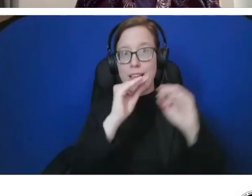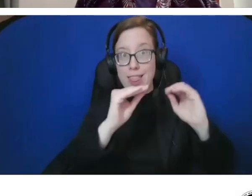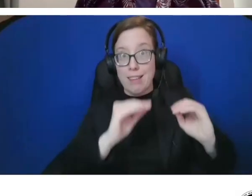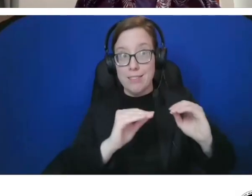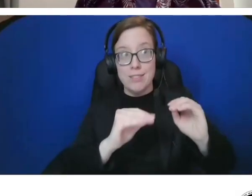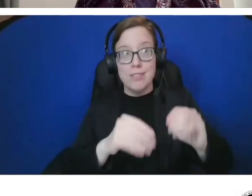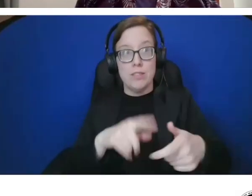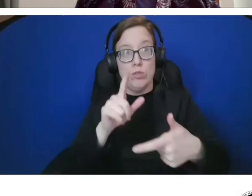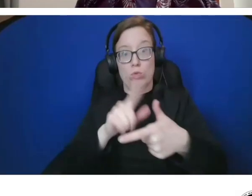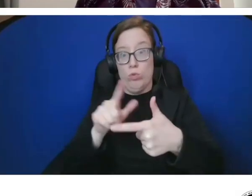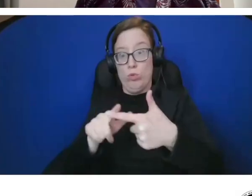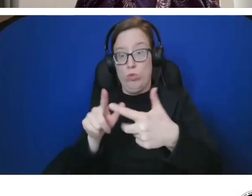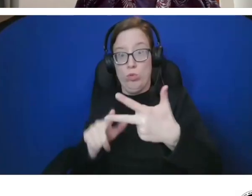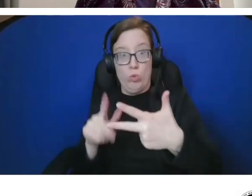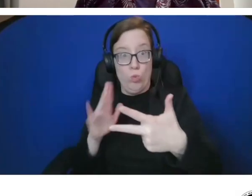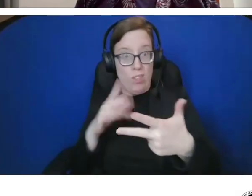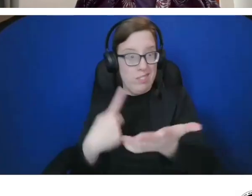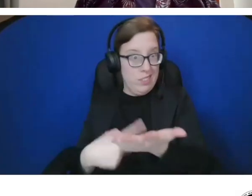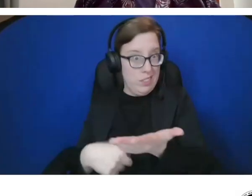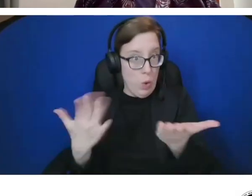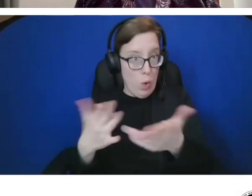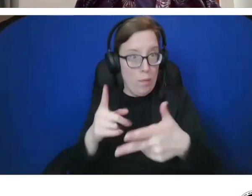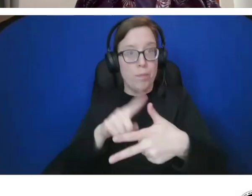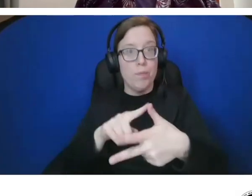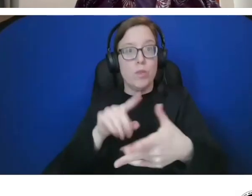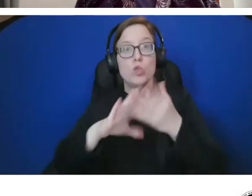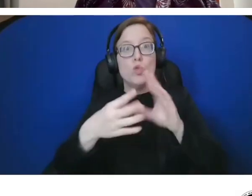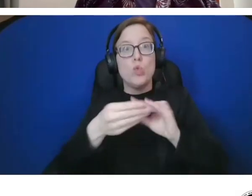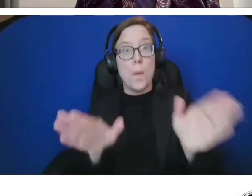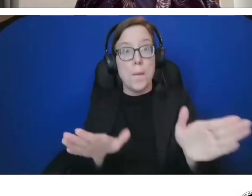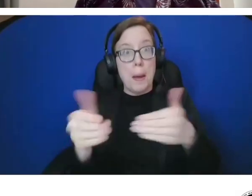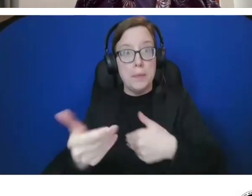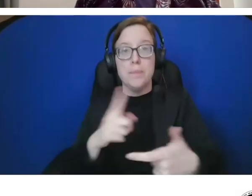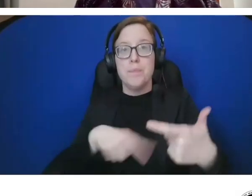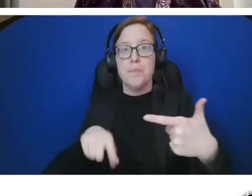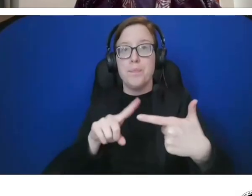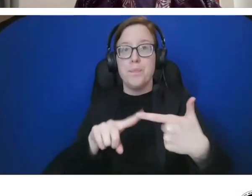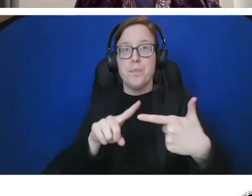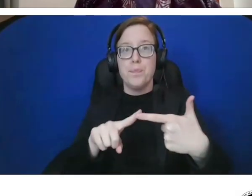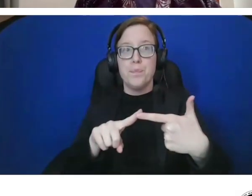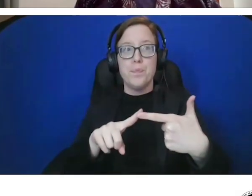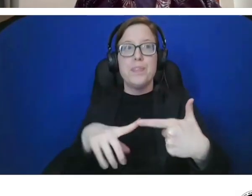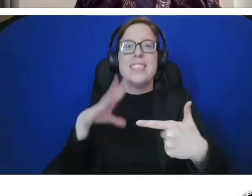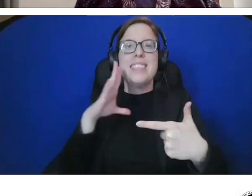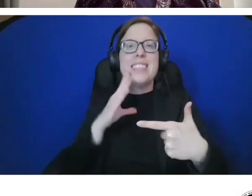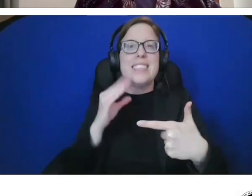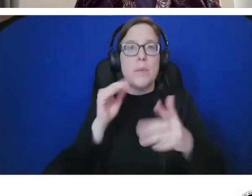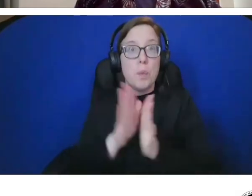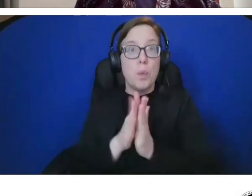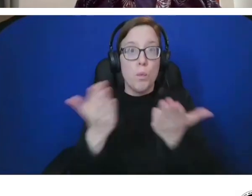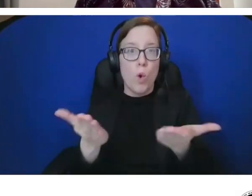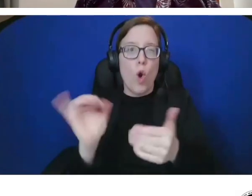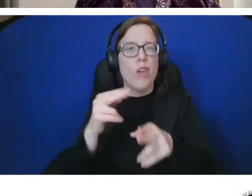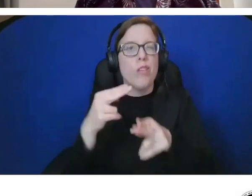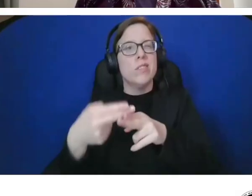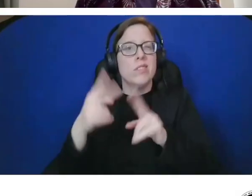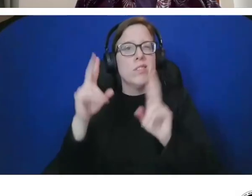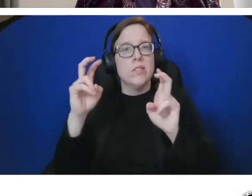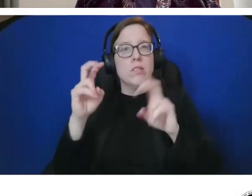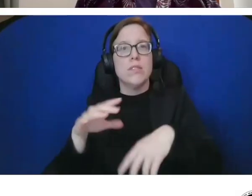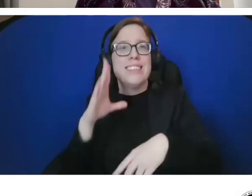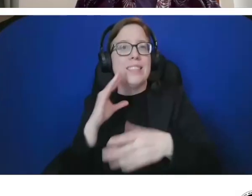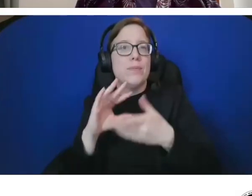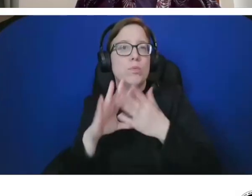the three that I'm going to talk with you tonight about are story boxes, experience books, also known